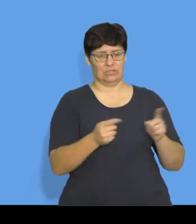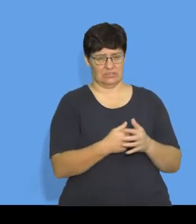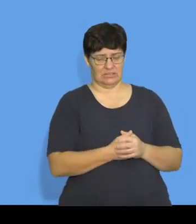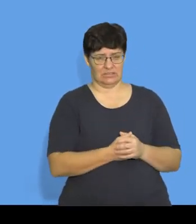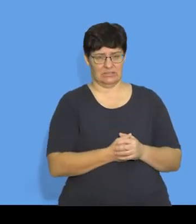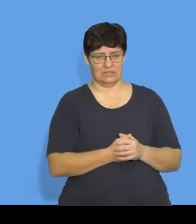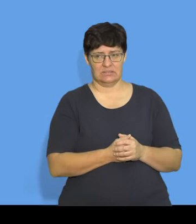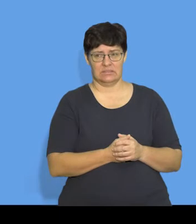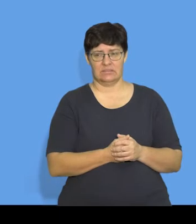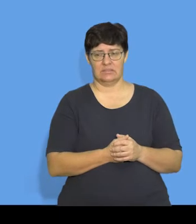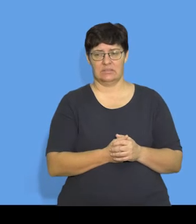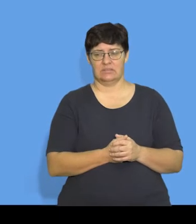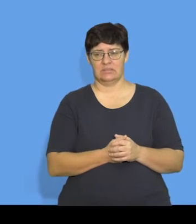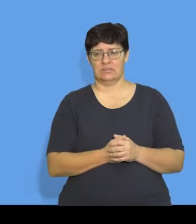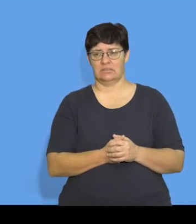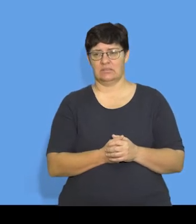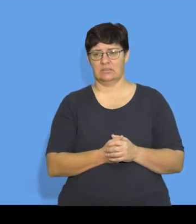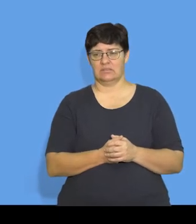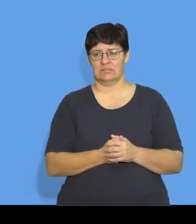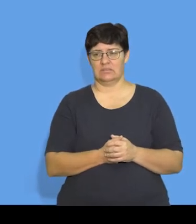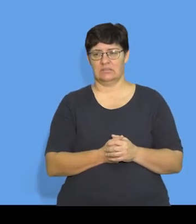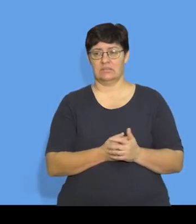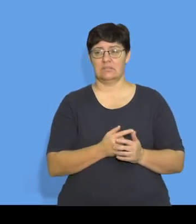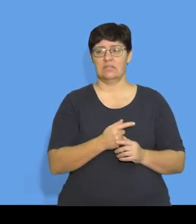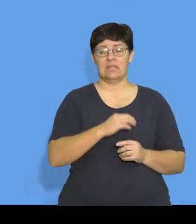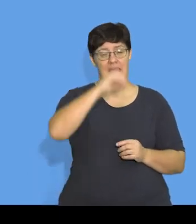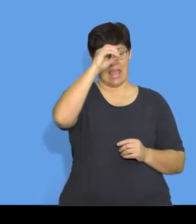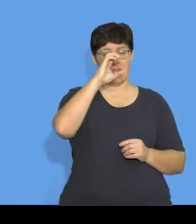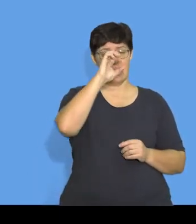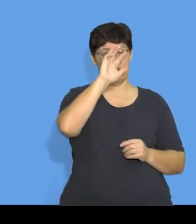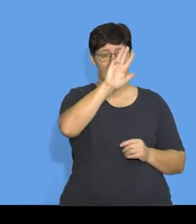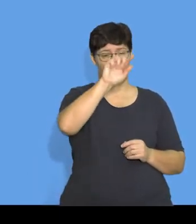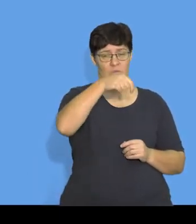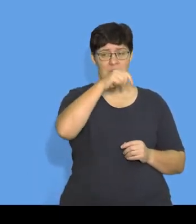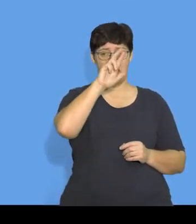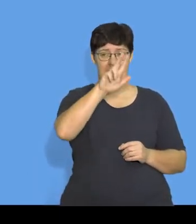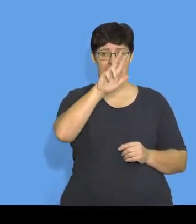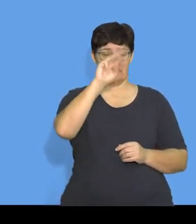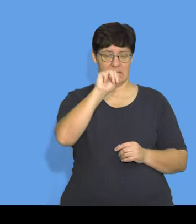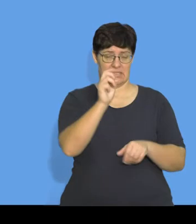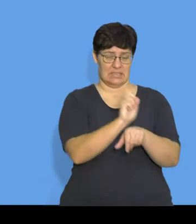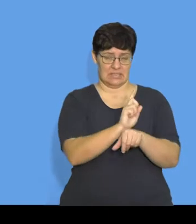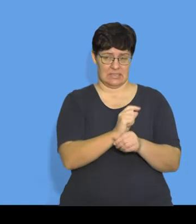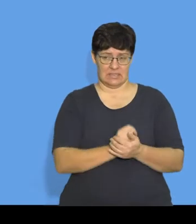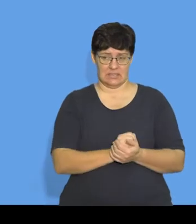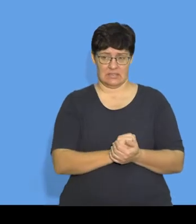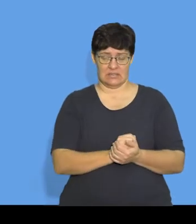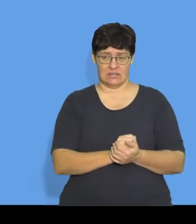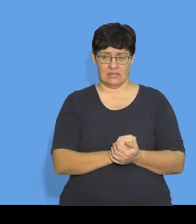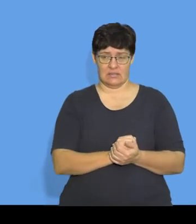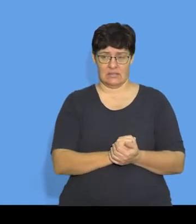I know when it's in the air, it's at 9,8 meters per second. Every time it's in the